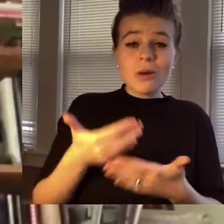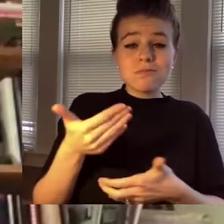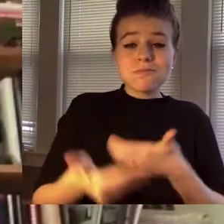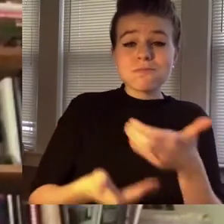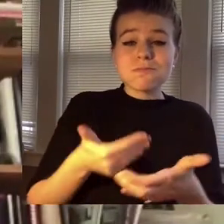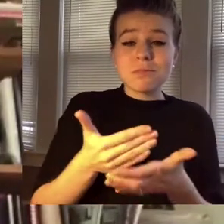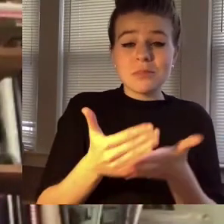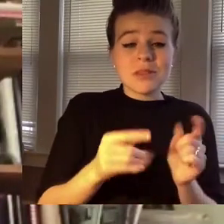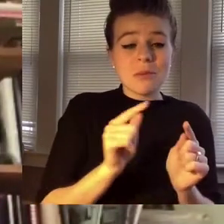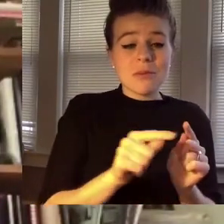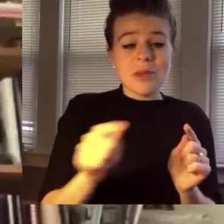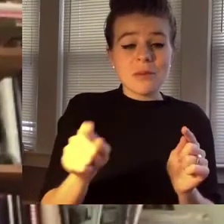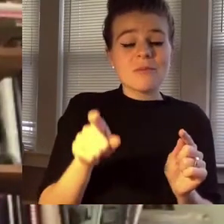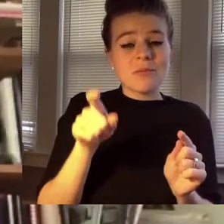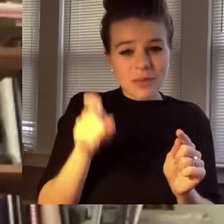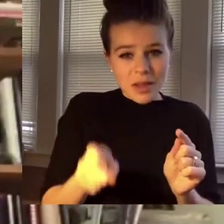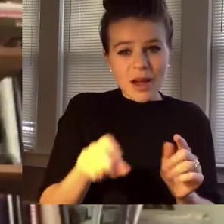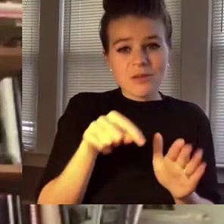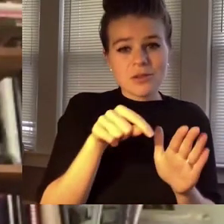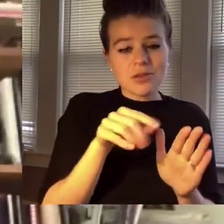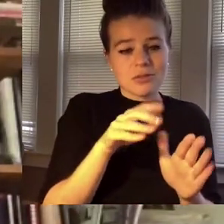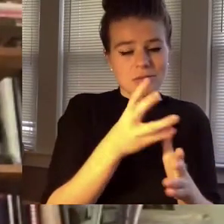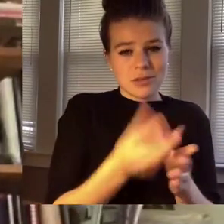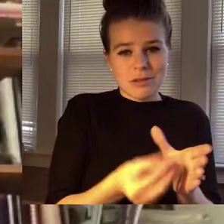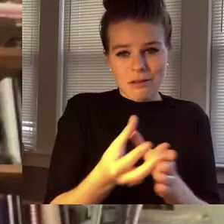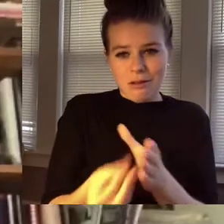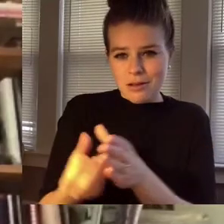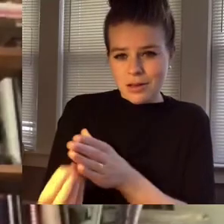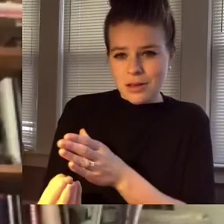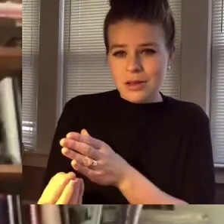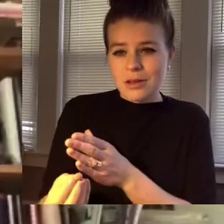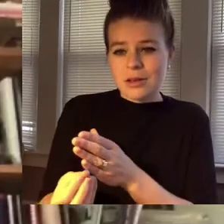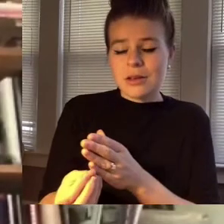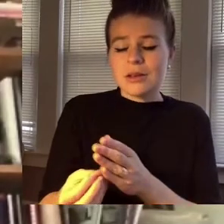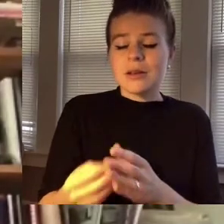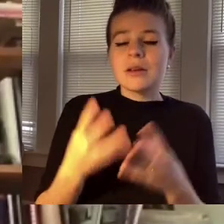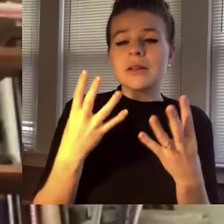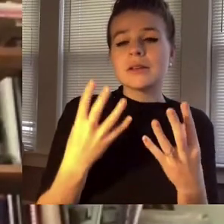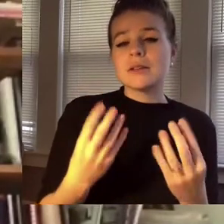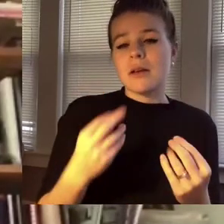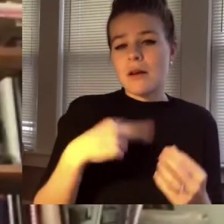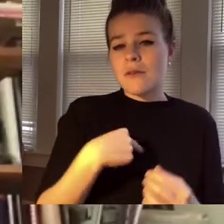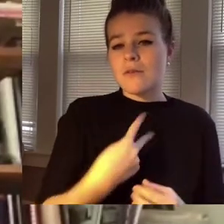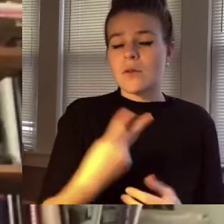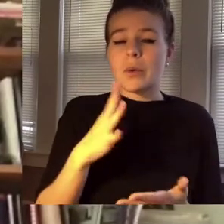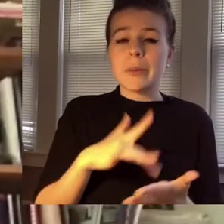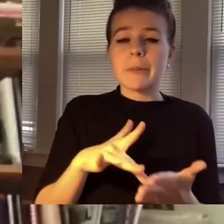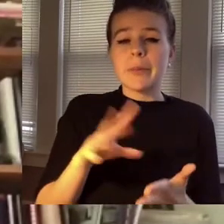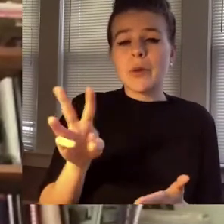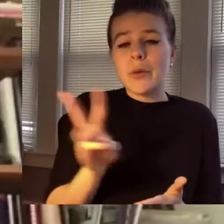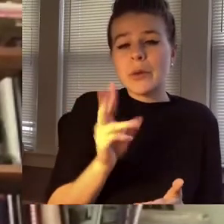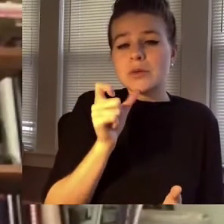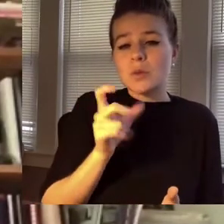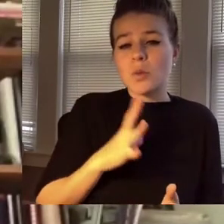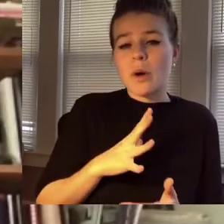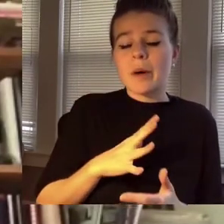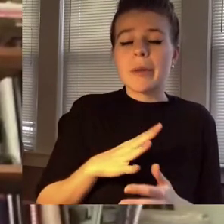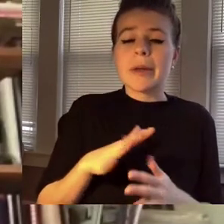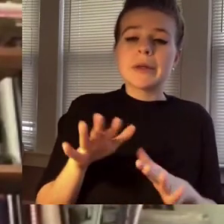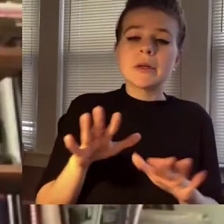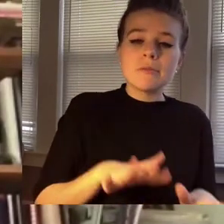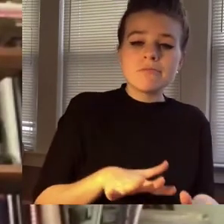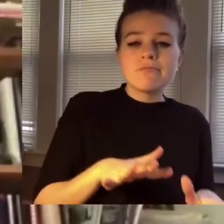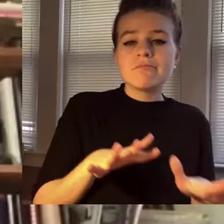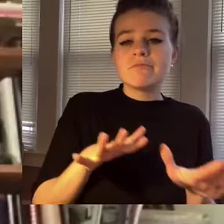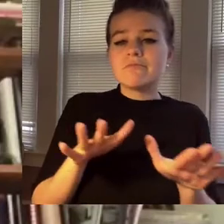them had to die. Offered in the soft voice of a Midwestern woman who never rushes her words, who carries in her